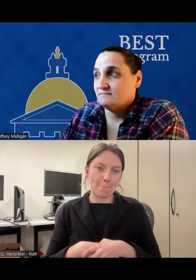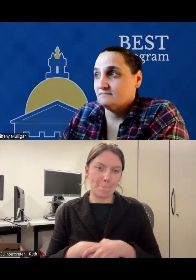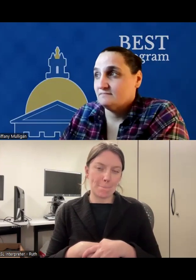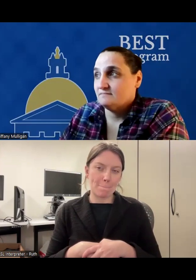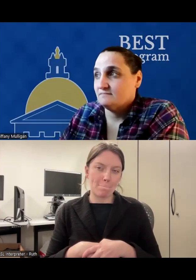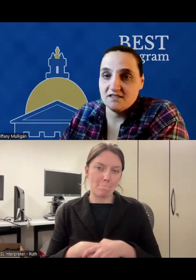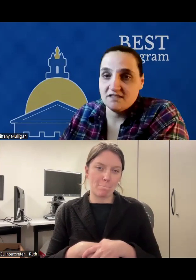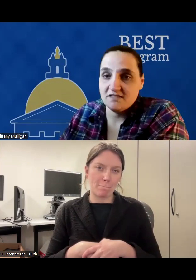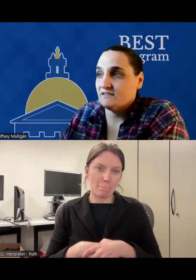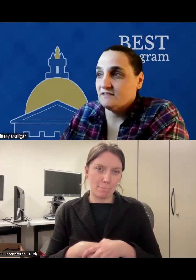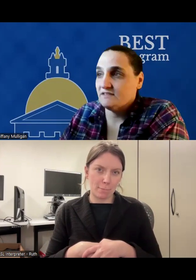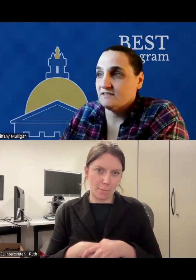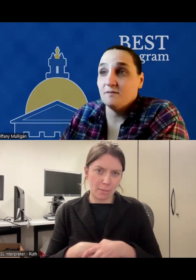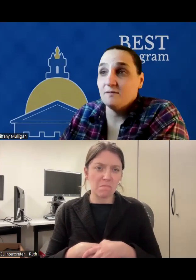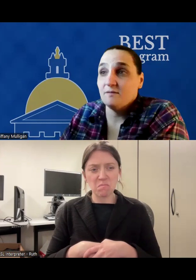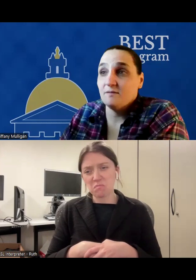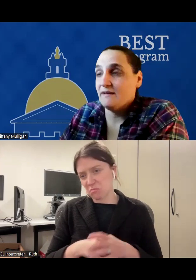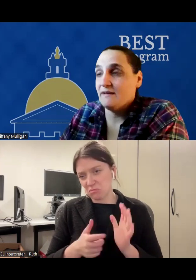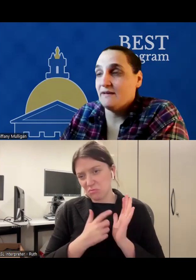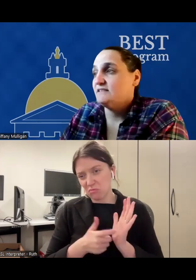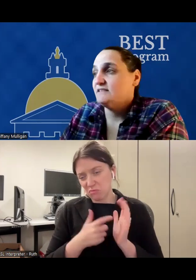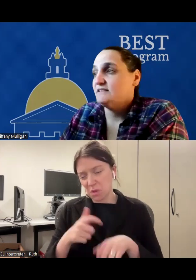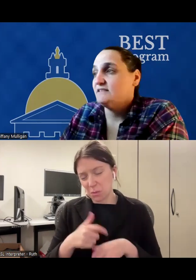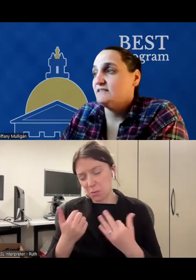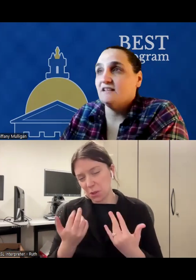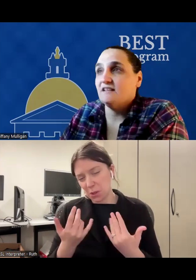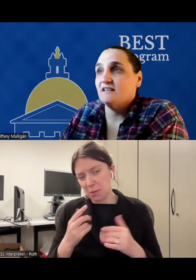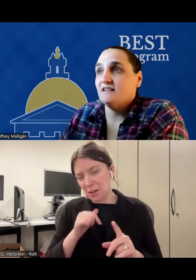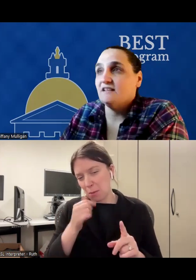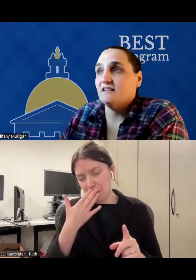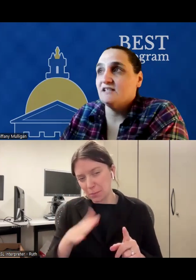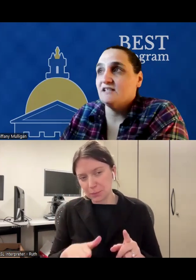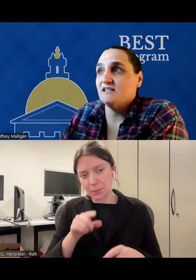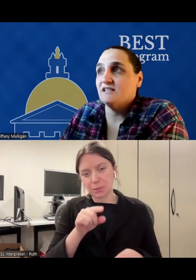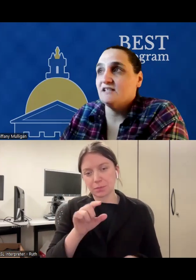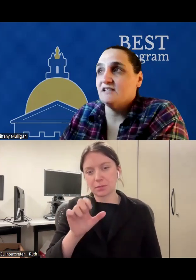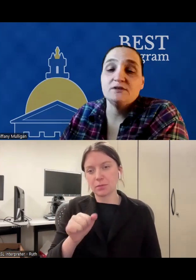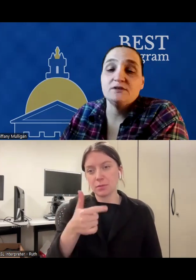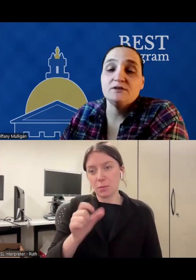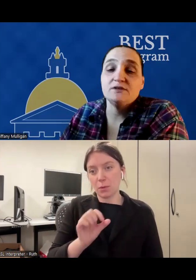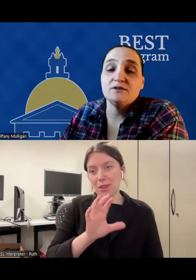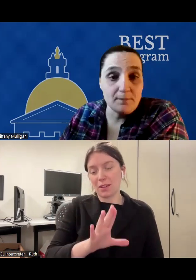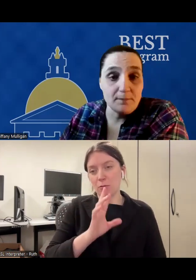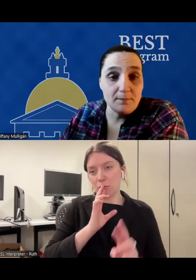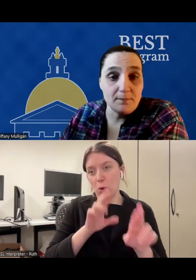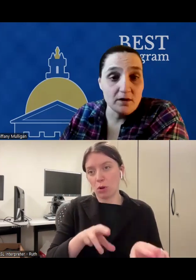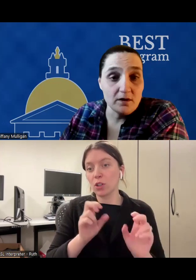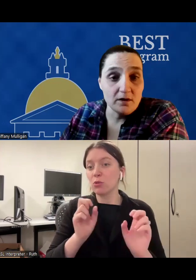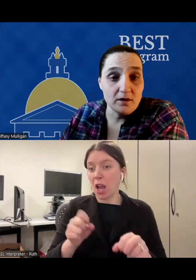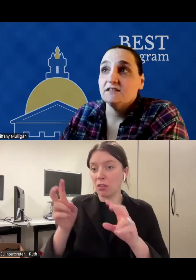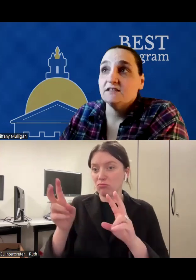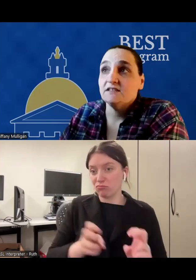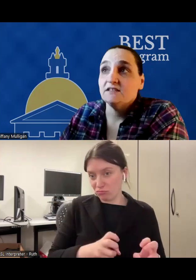So it does just, take a minute, but that wasn't too bad. So then here is the AGOs. And then also you can export the